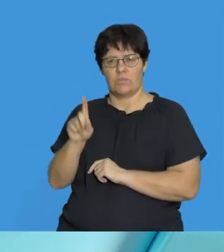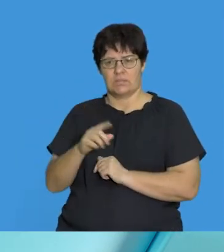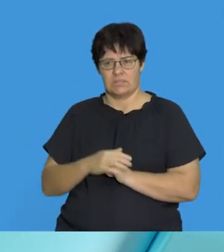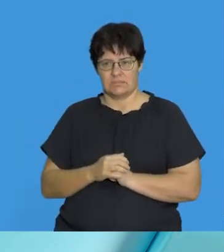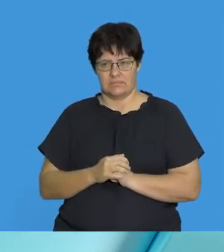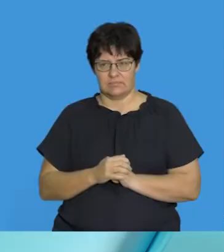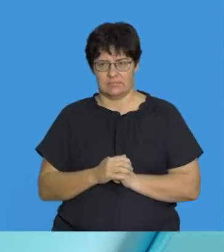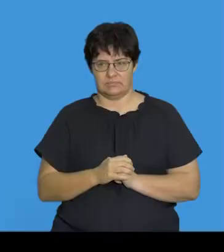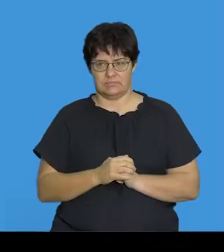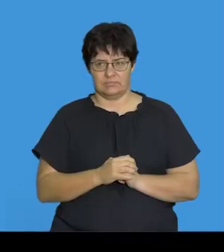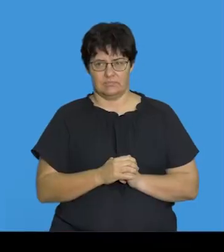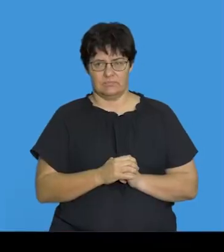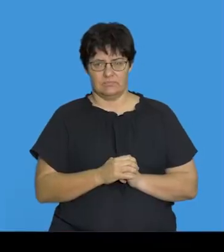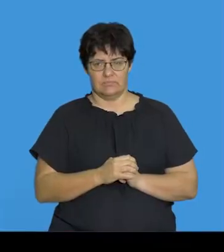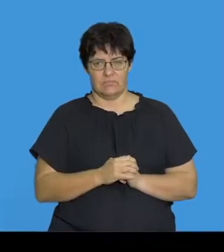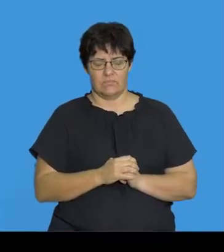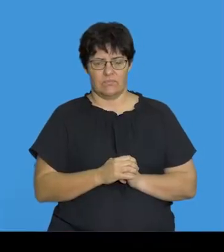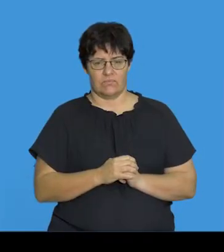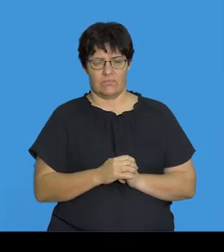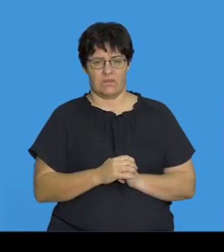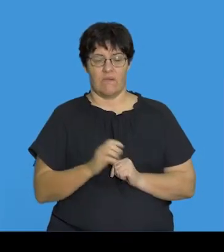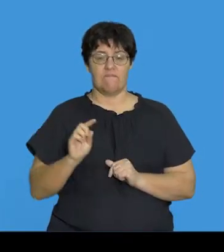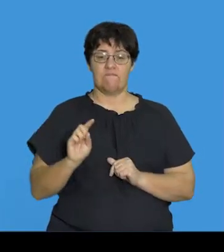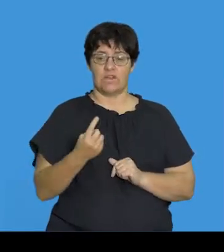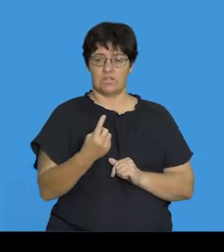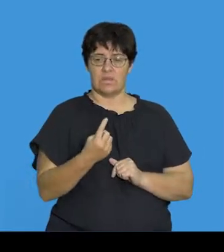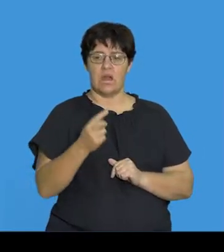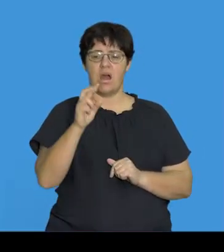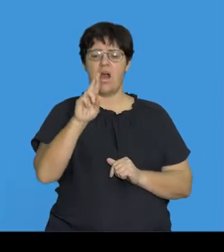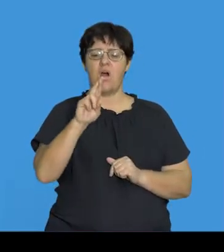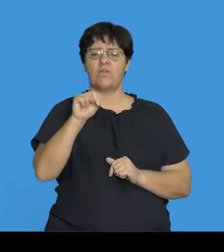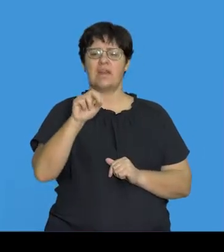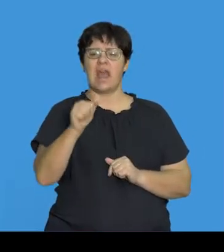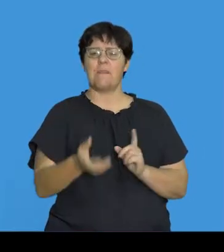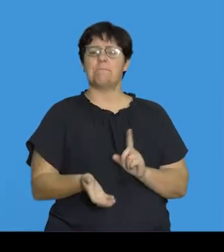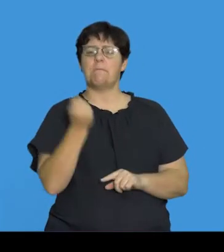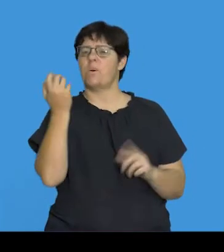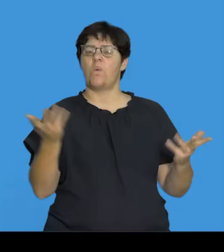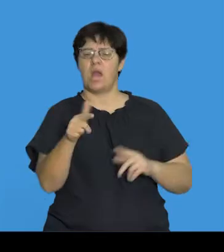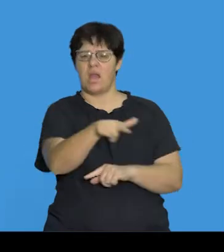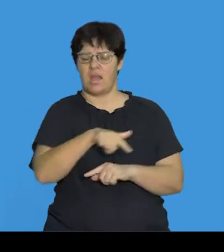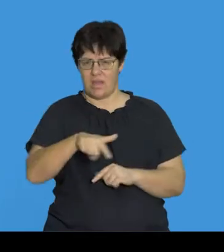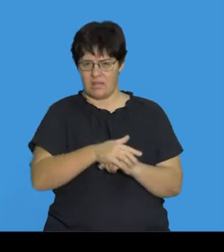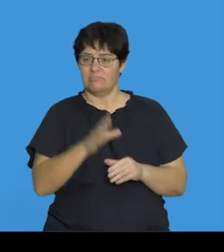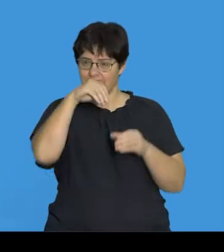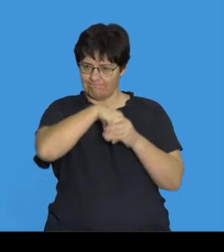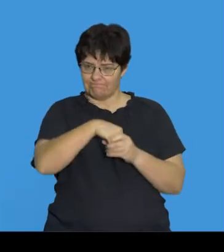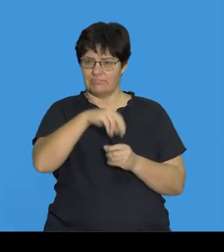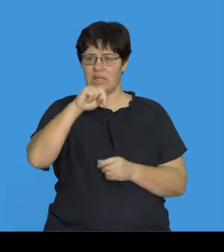get into that. So firstly, the location of RNA. RNA occurs in the